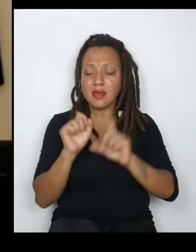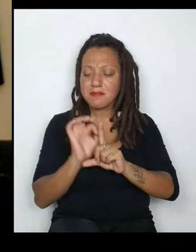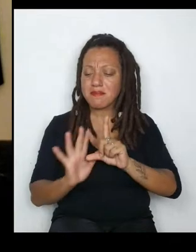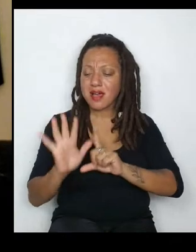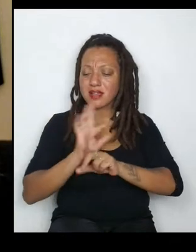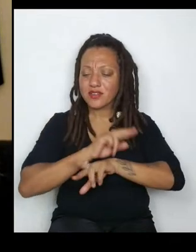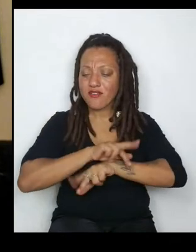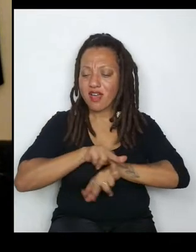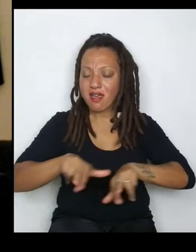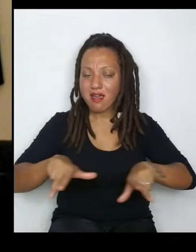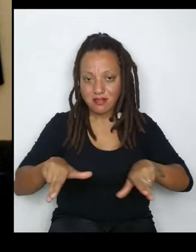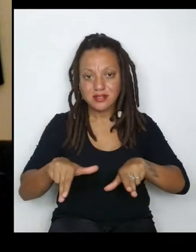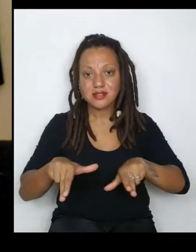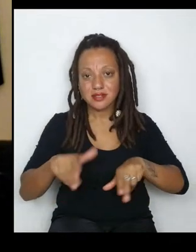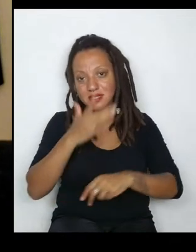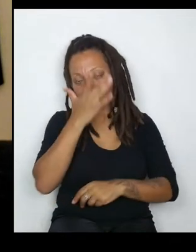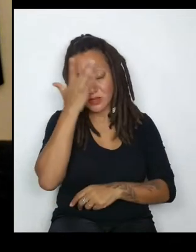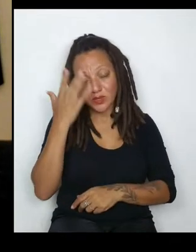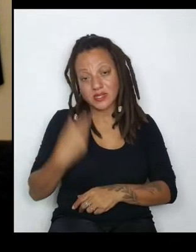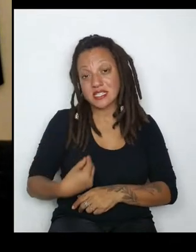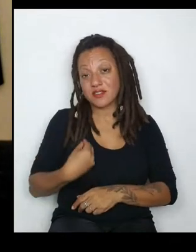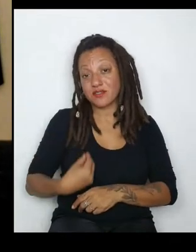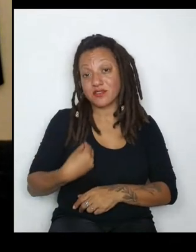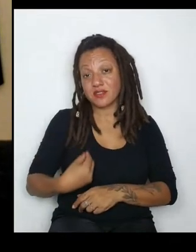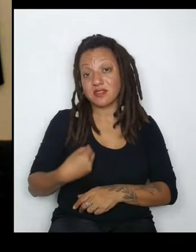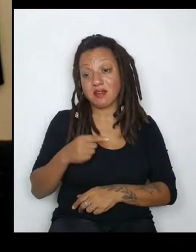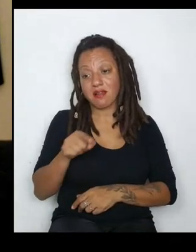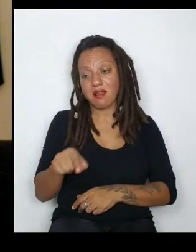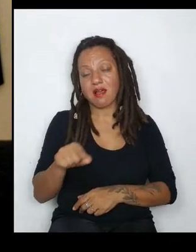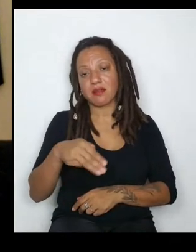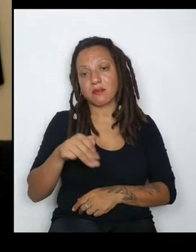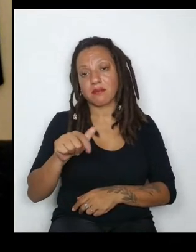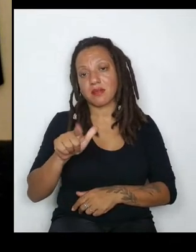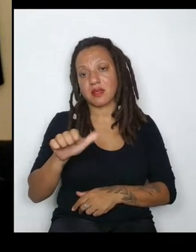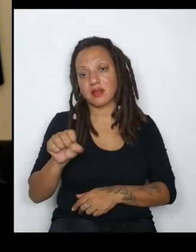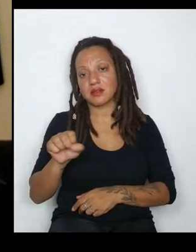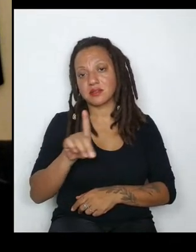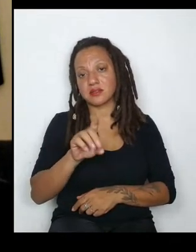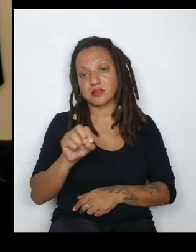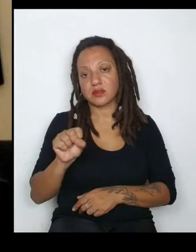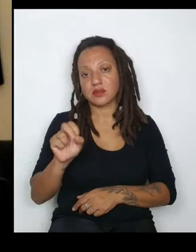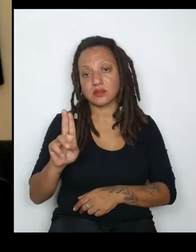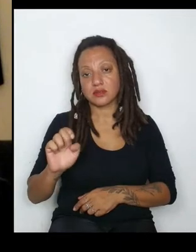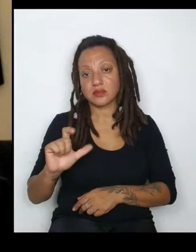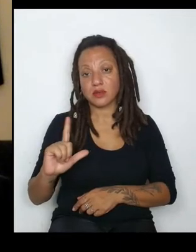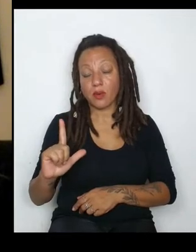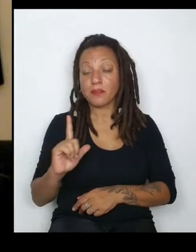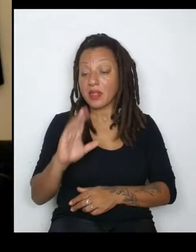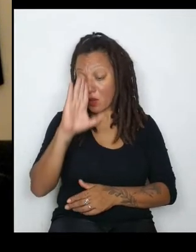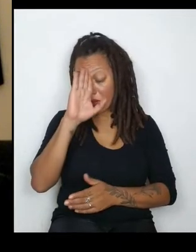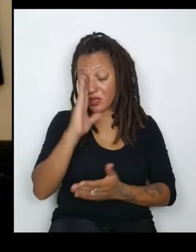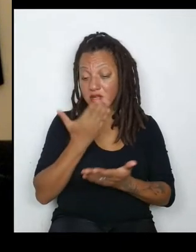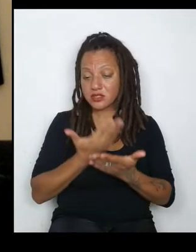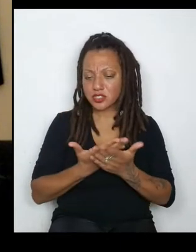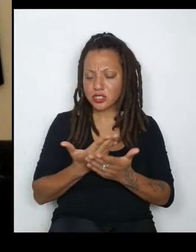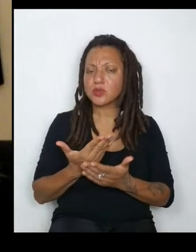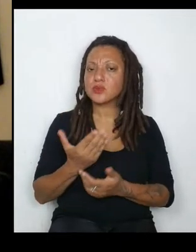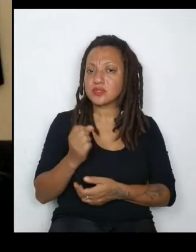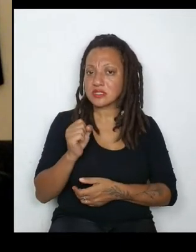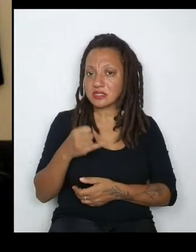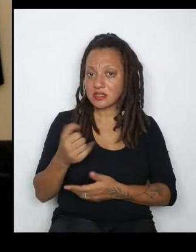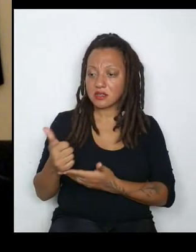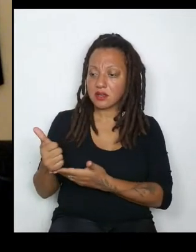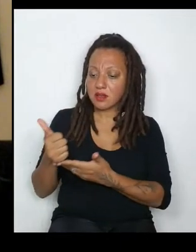i think the imagery that he carried with him to the south seas were photographs